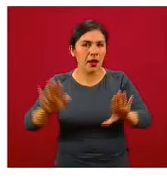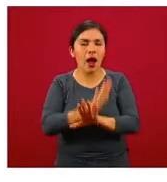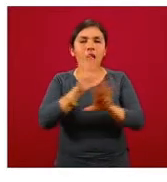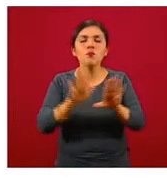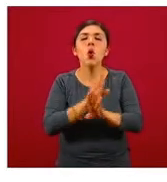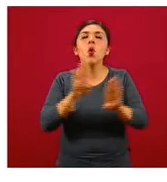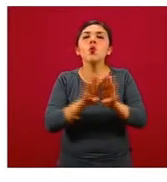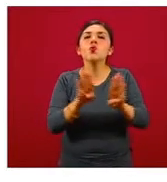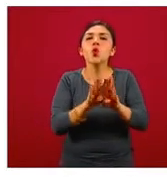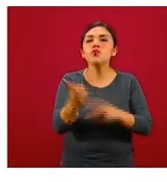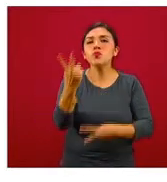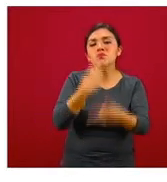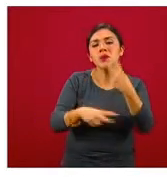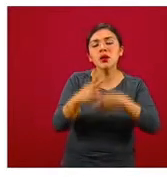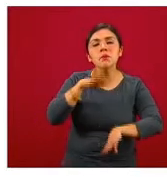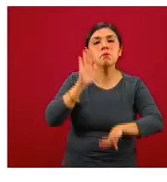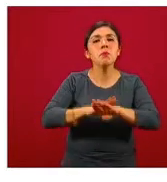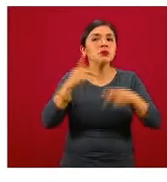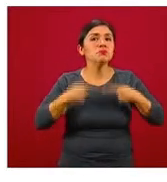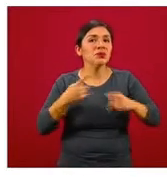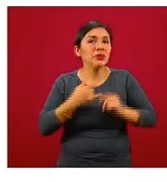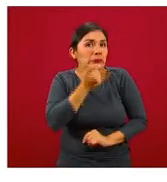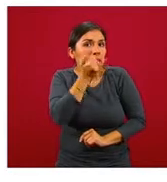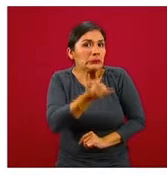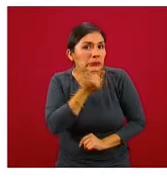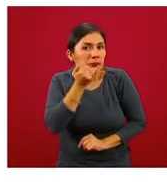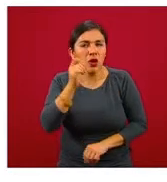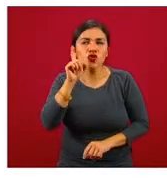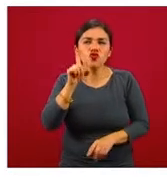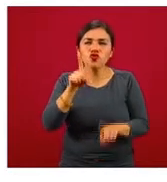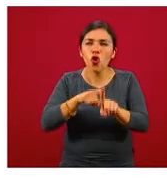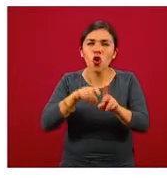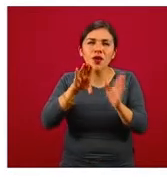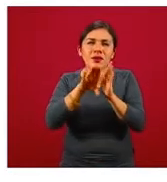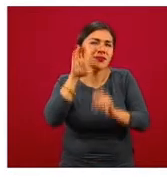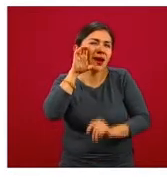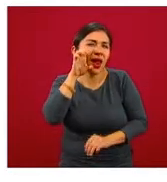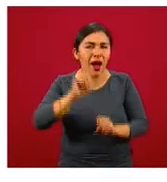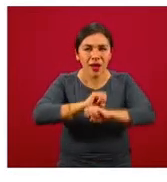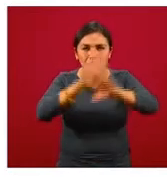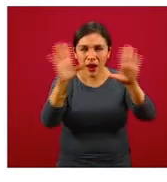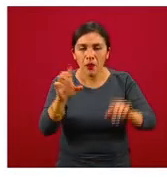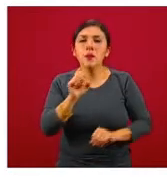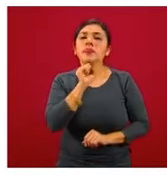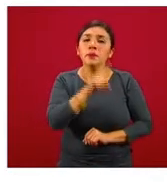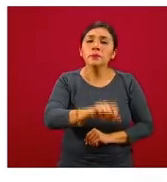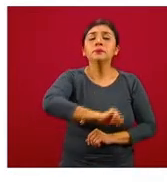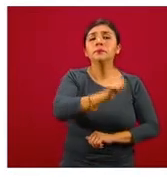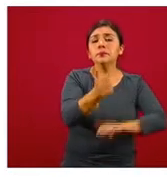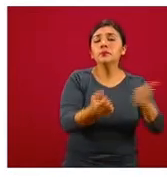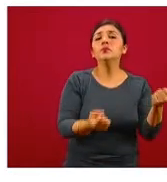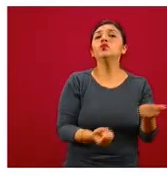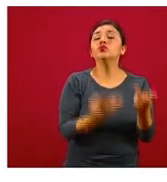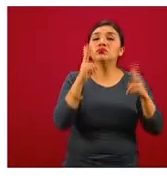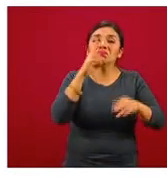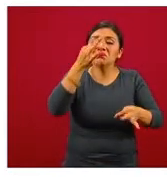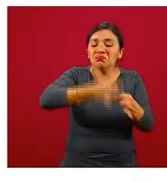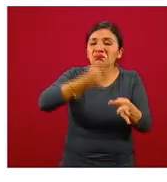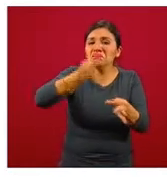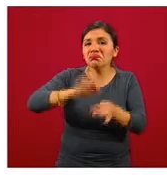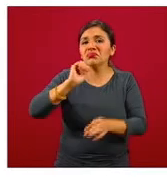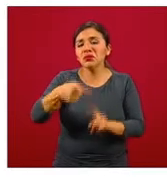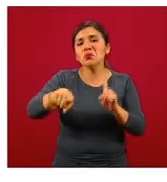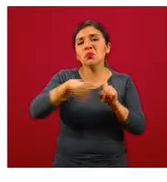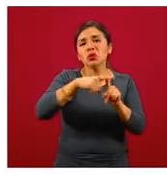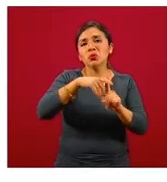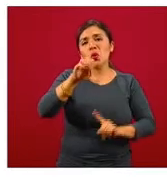van every day. ingresando As nuevos soon as we casos get new sospechosos, que es en suspected naranja deaths, claro, we y cómo register se them van here. también Those are in confirmando yellow. nuevos And as we casos have de